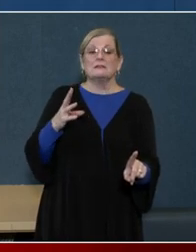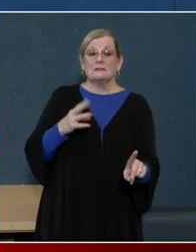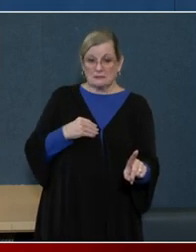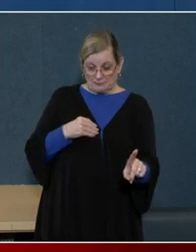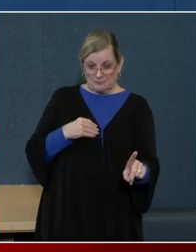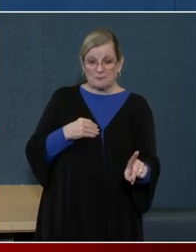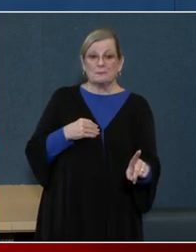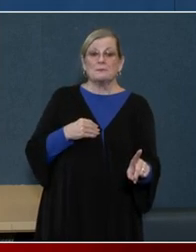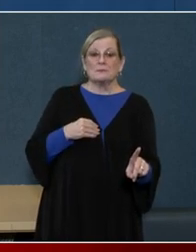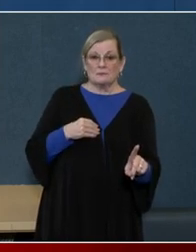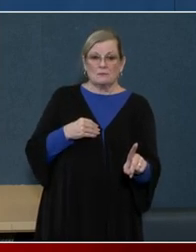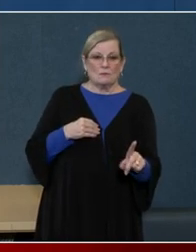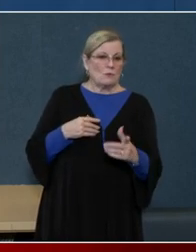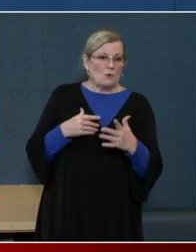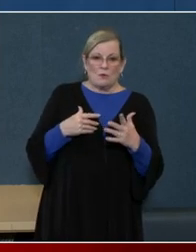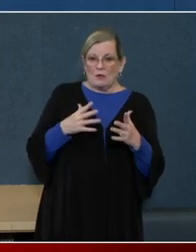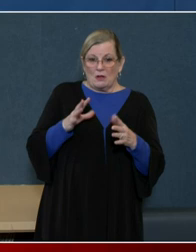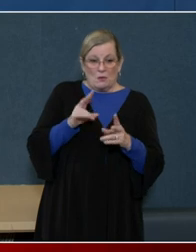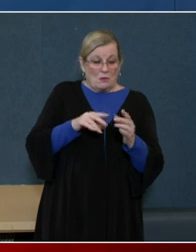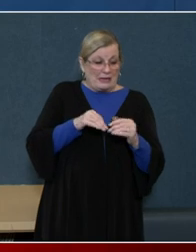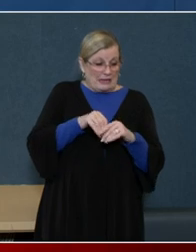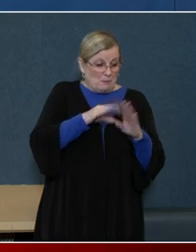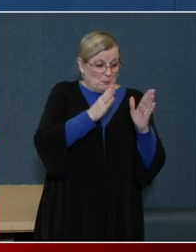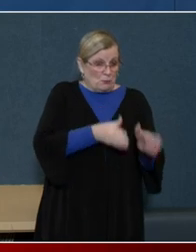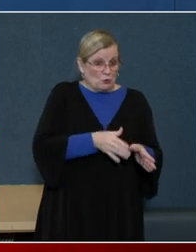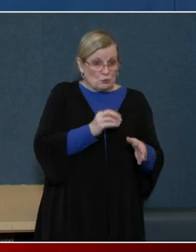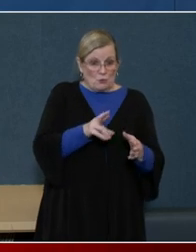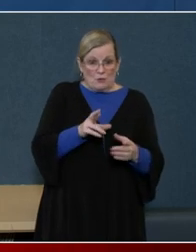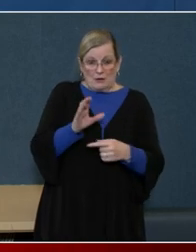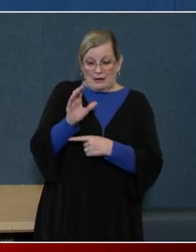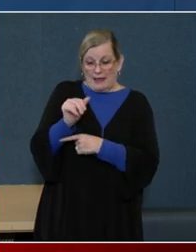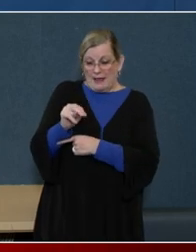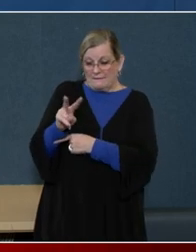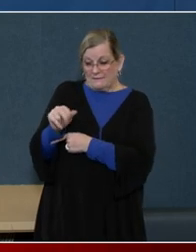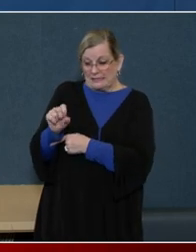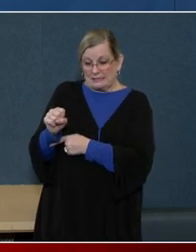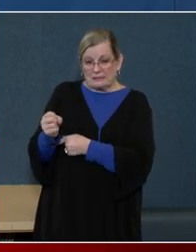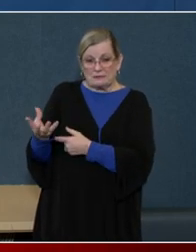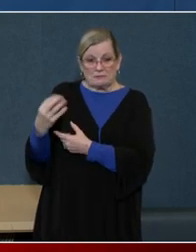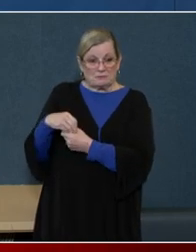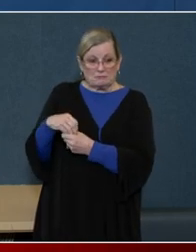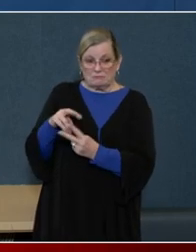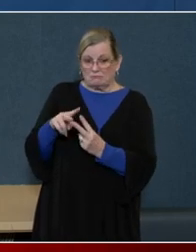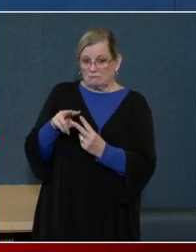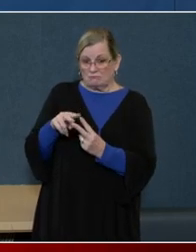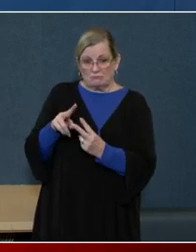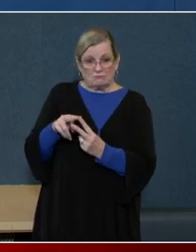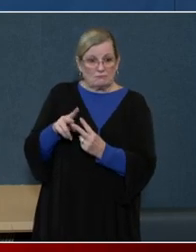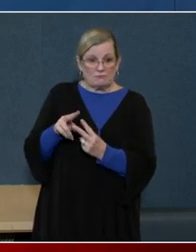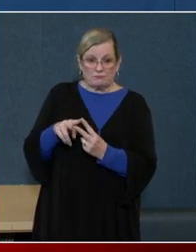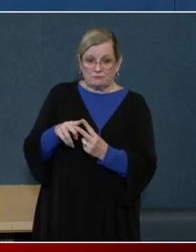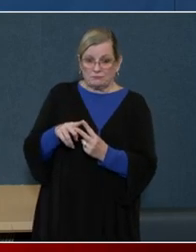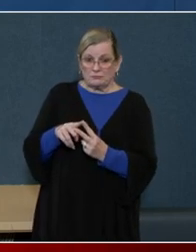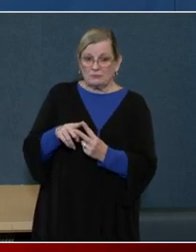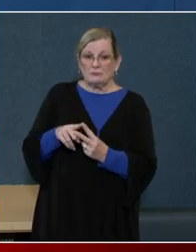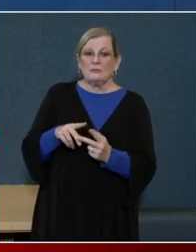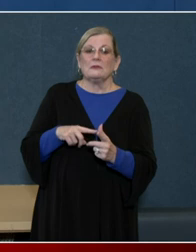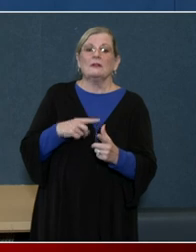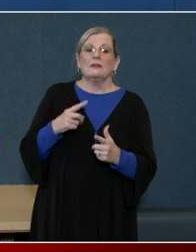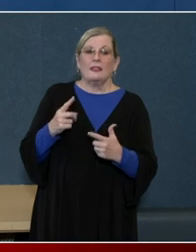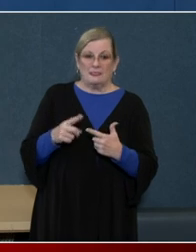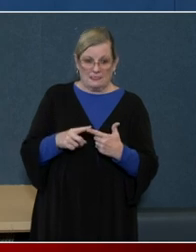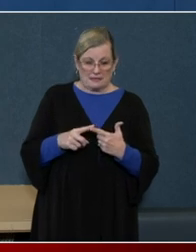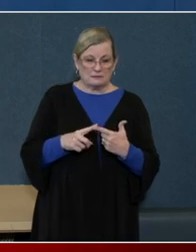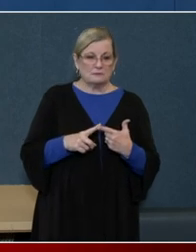be in-person learning or our Canvas academics and real engagement classroom, then they will